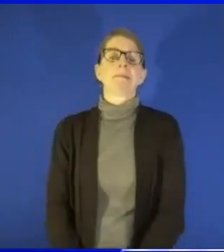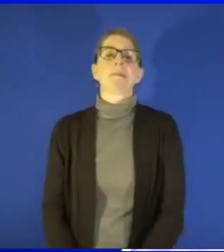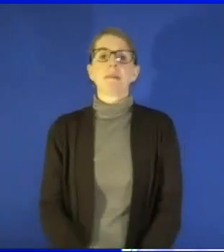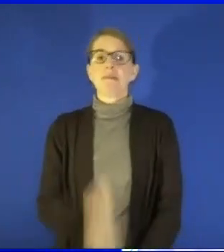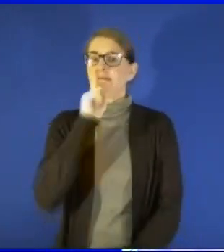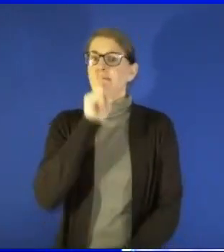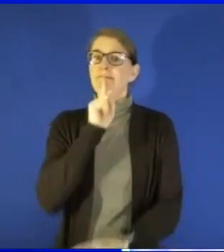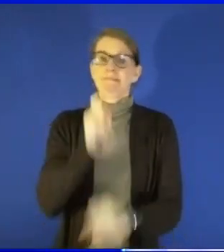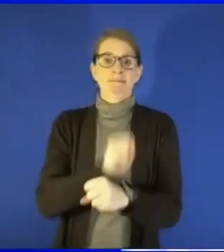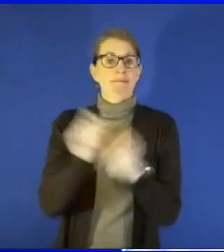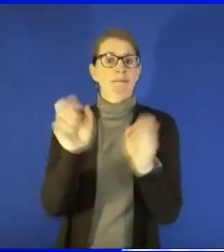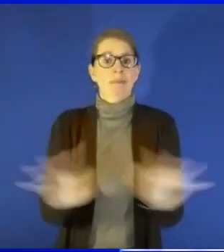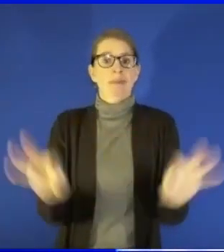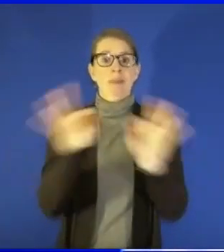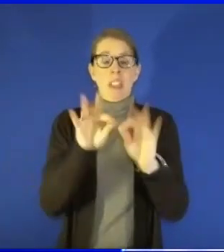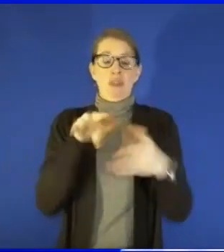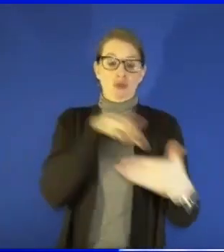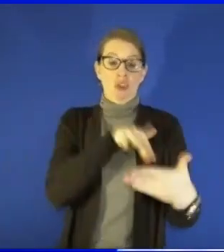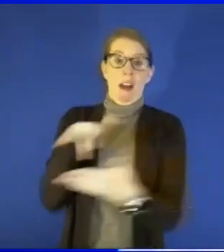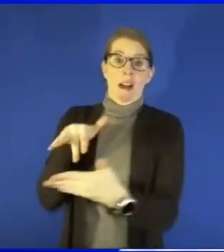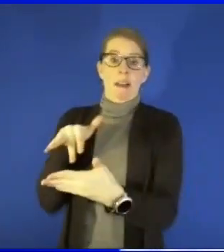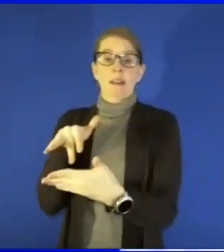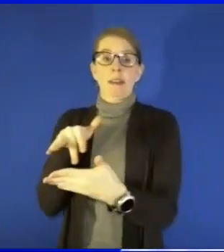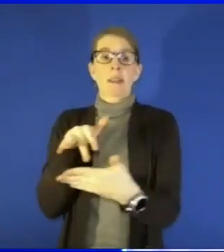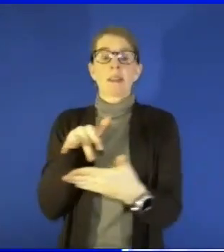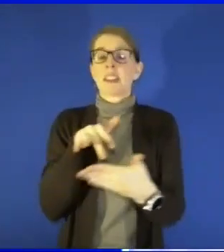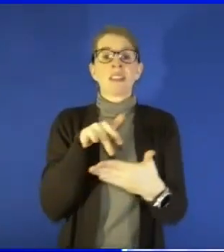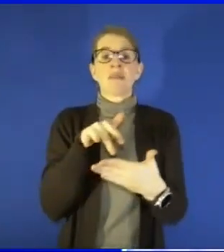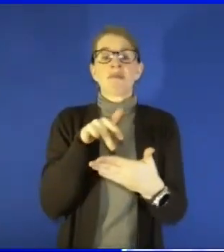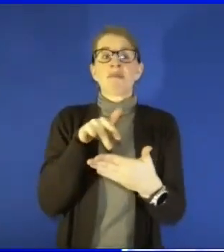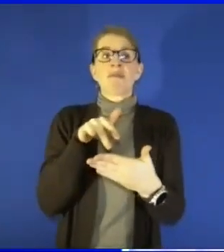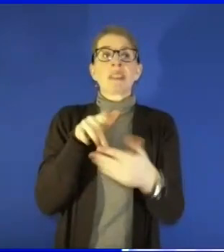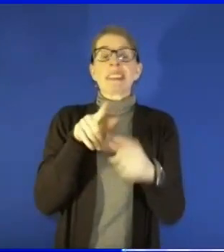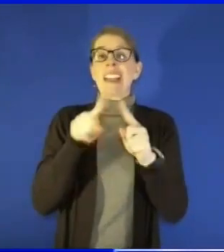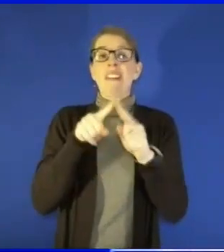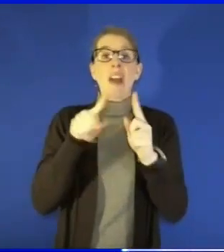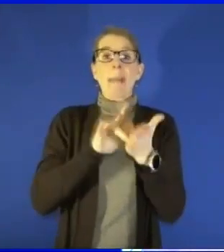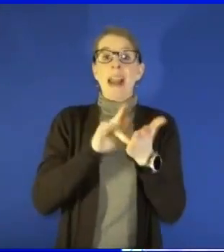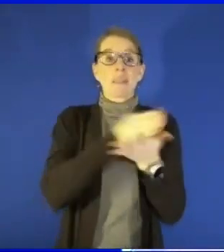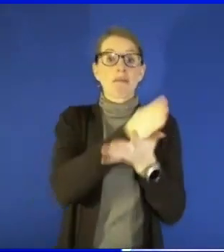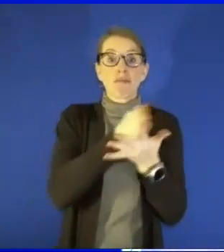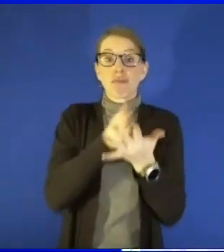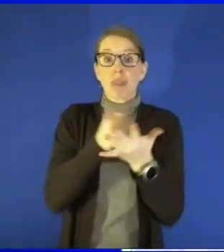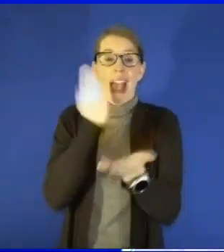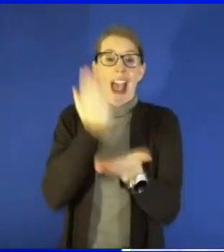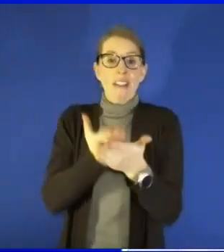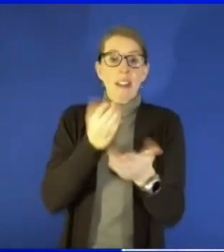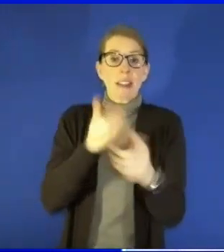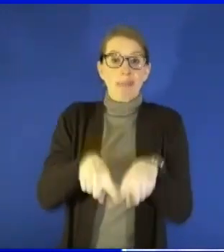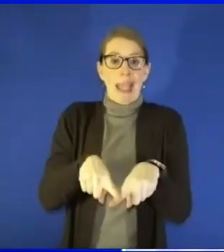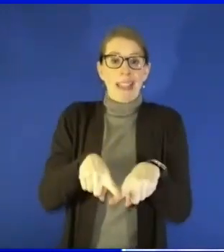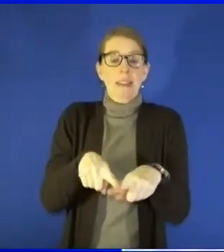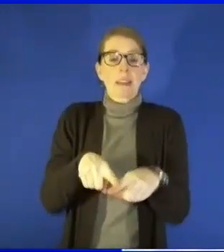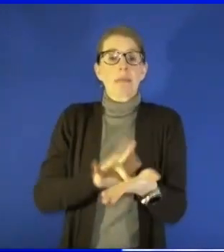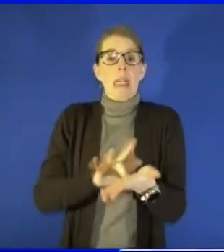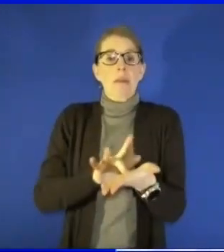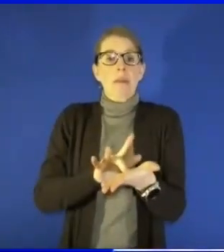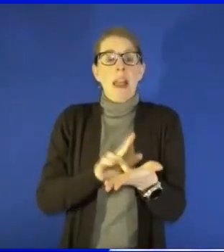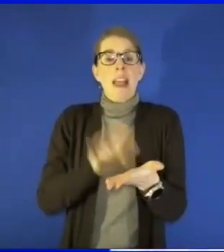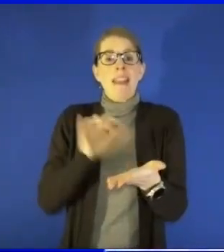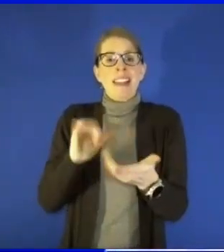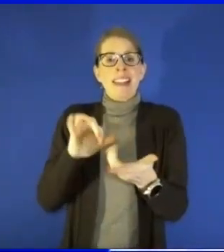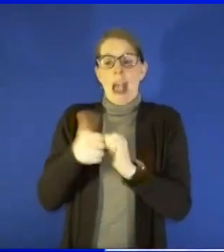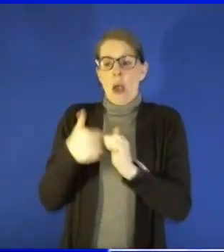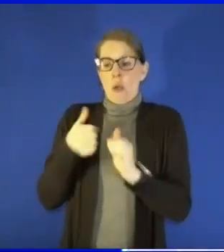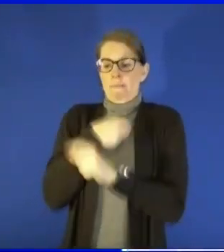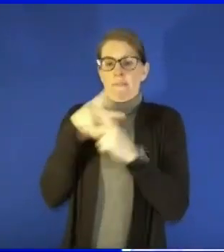These trials are done all over in all kinds of medicine. This evidence-based medicine, and this is how we get our algorithms and our treatments